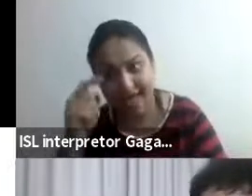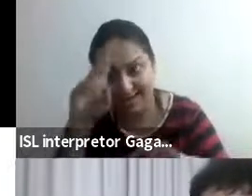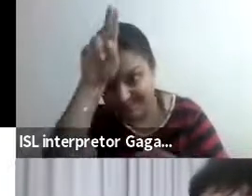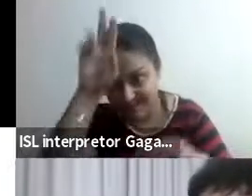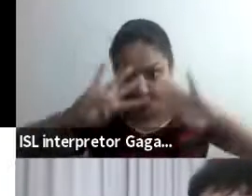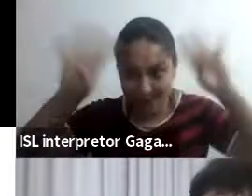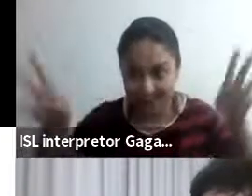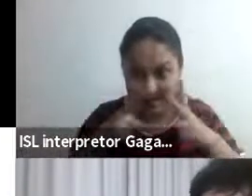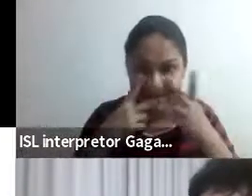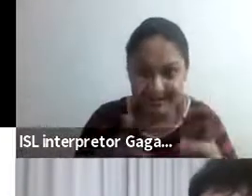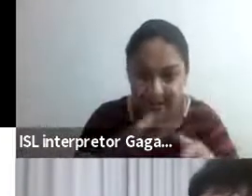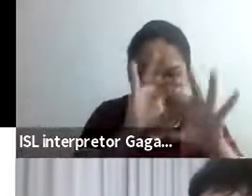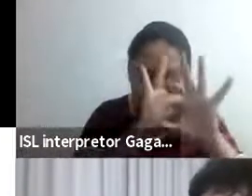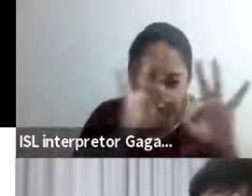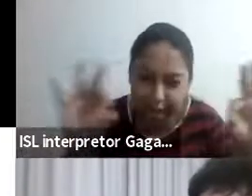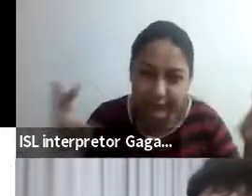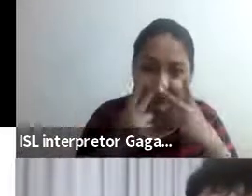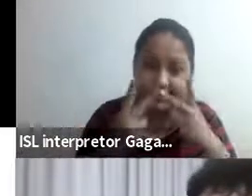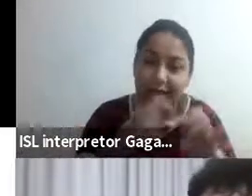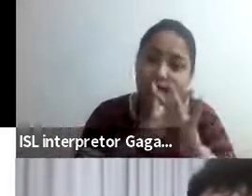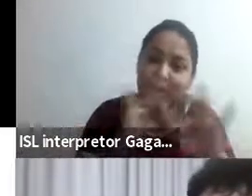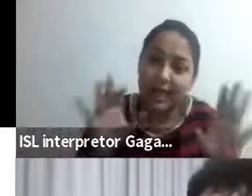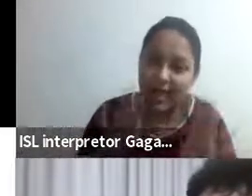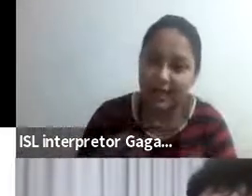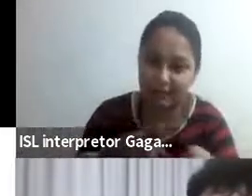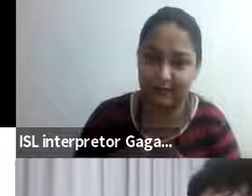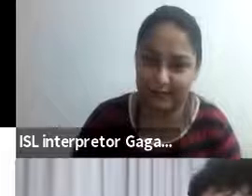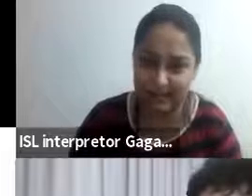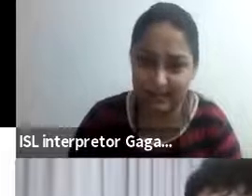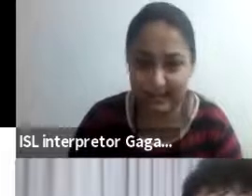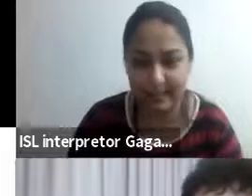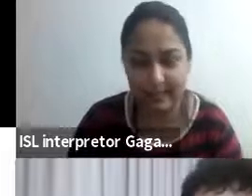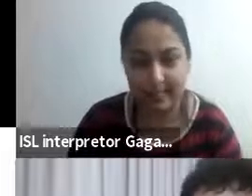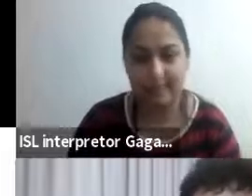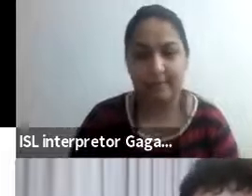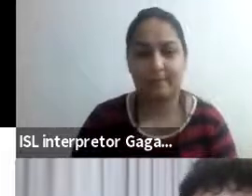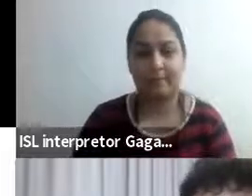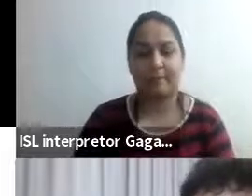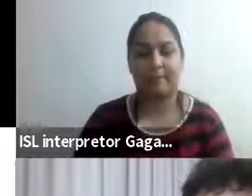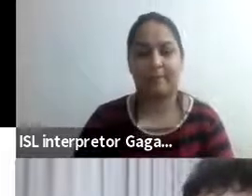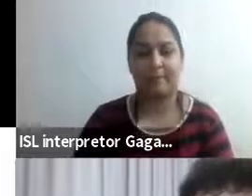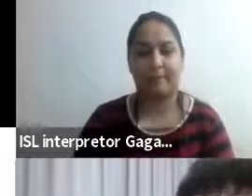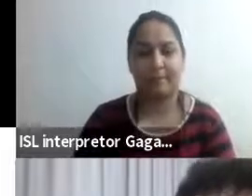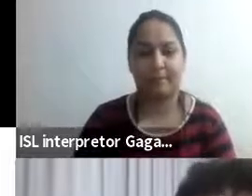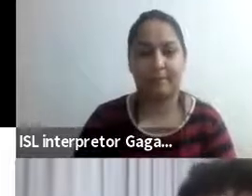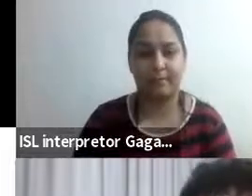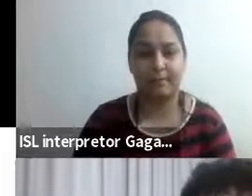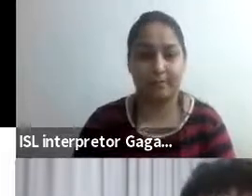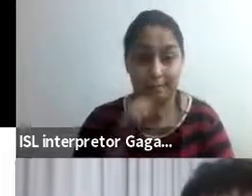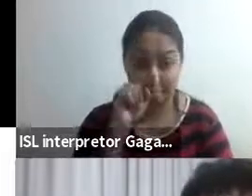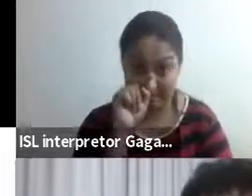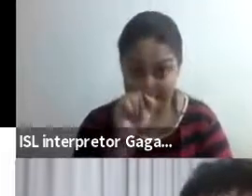concentric. But here, the dots have a wavy and sometimes angular pattern. So